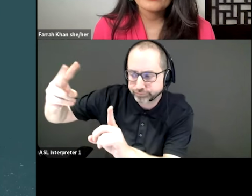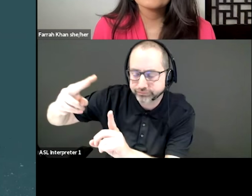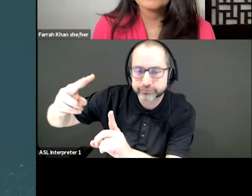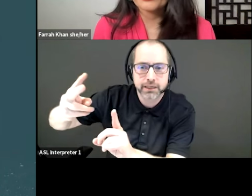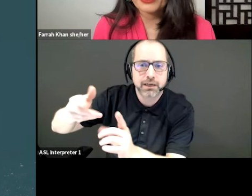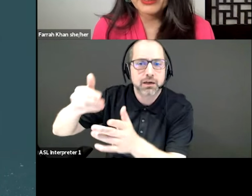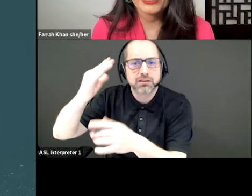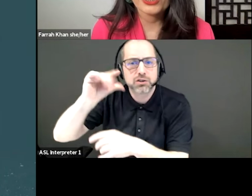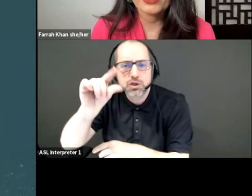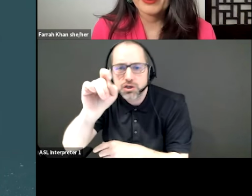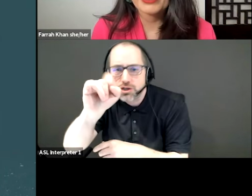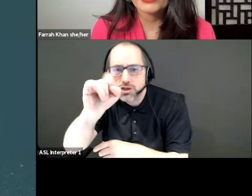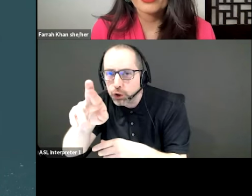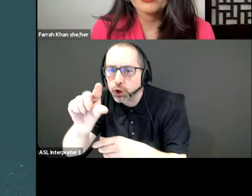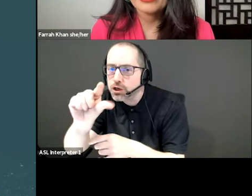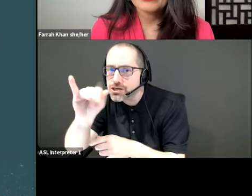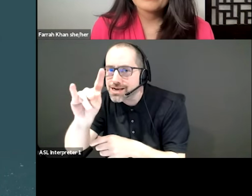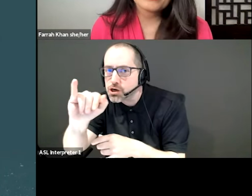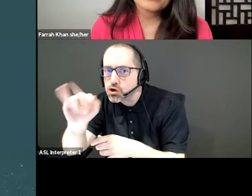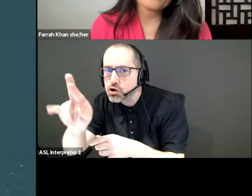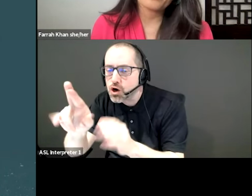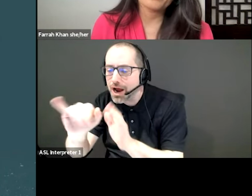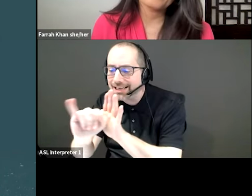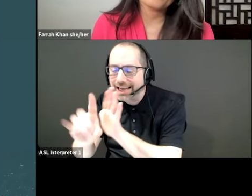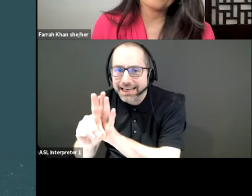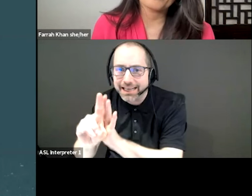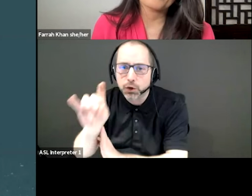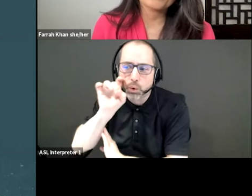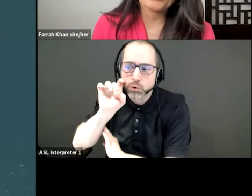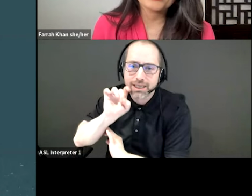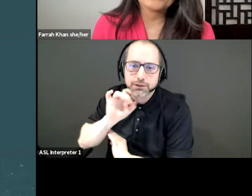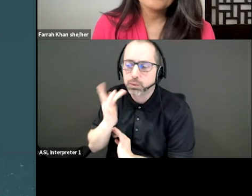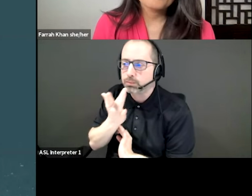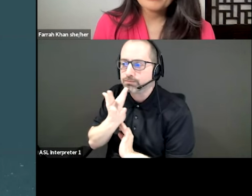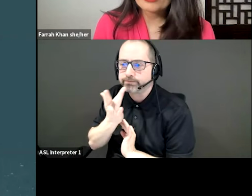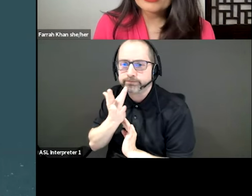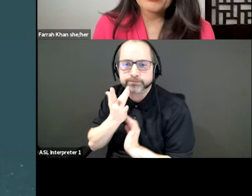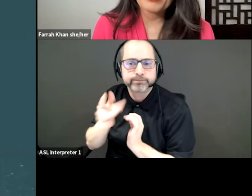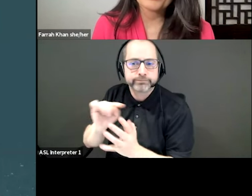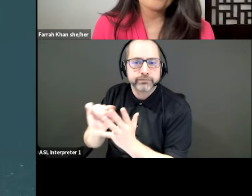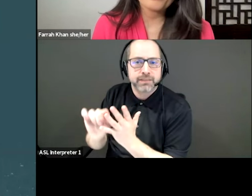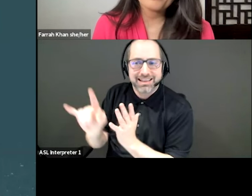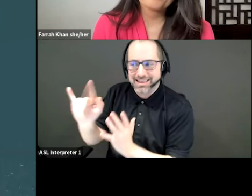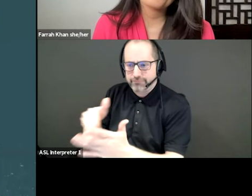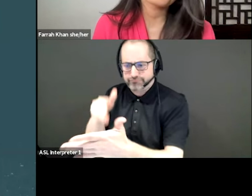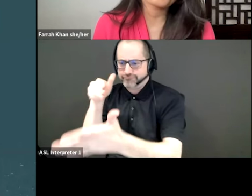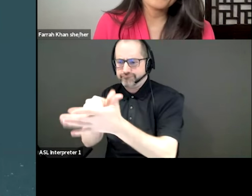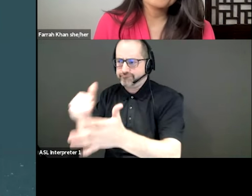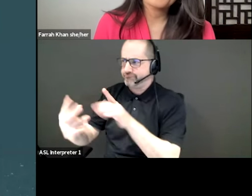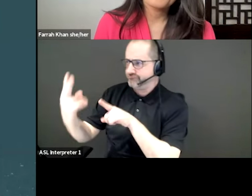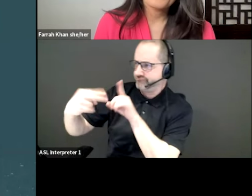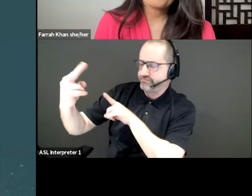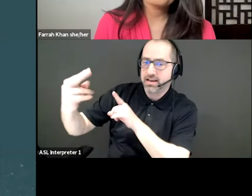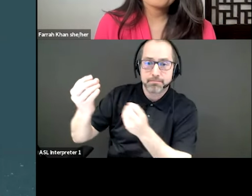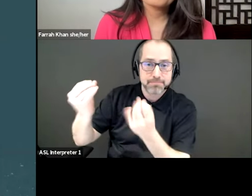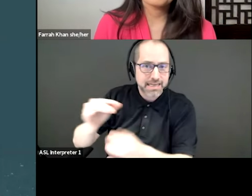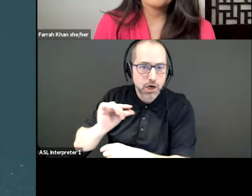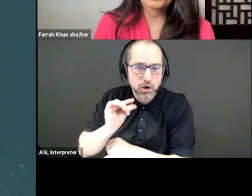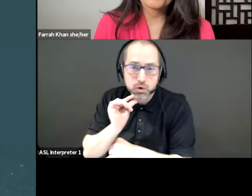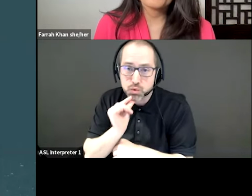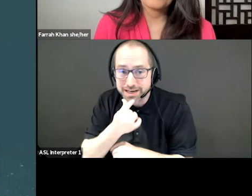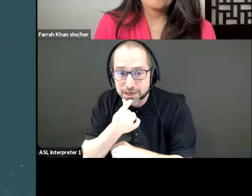identity, or sexual orientation in the past year. And that's another really important part of this project. Many of our team members are queer, trans, and we